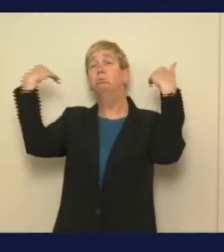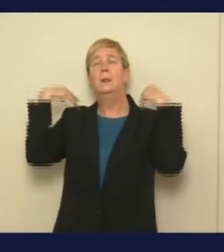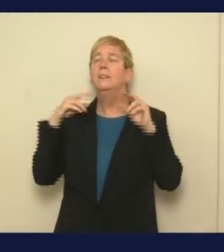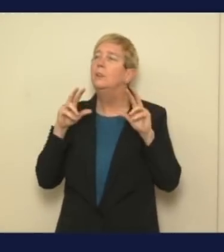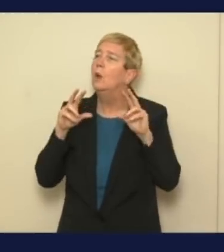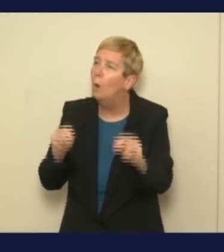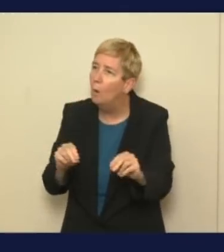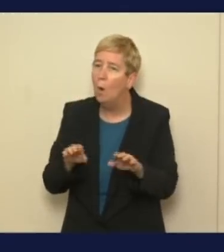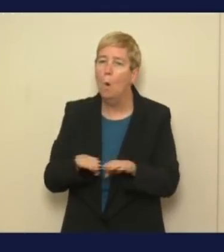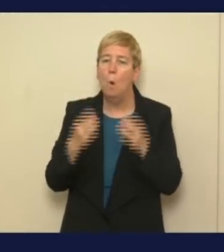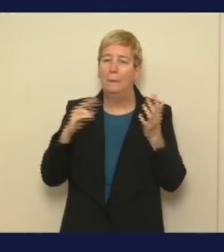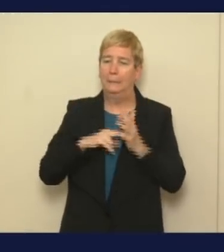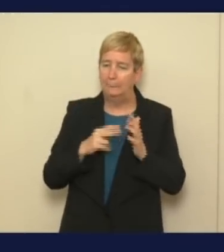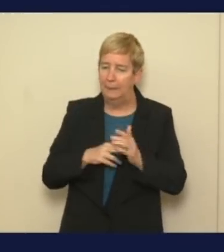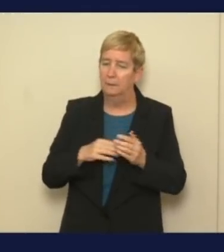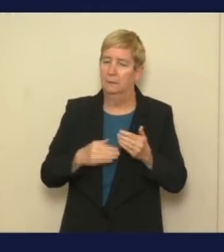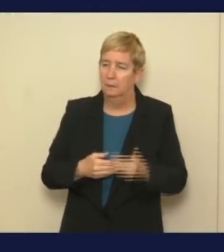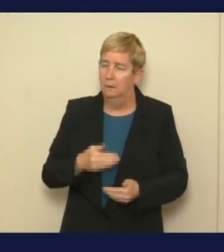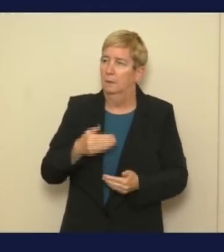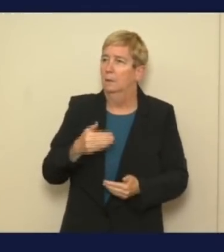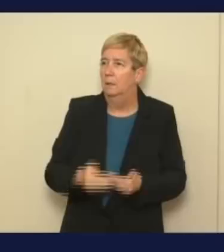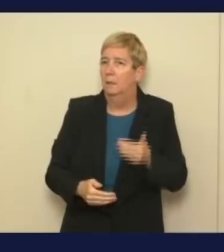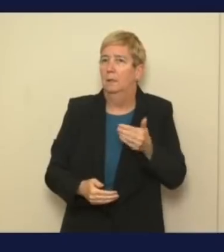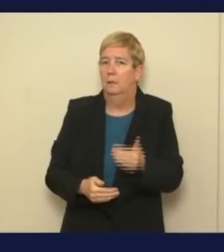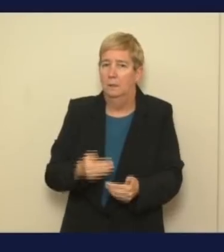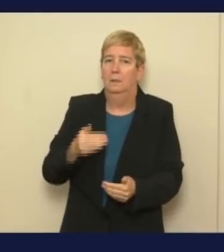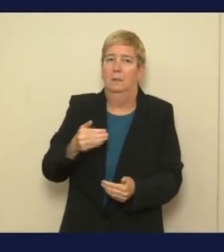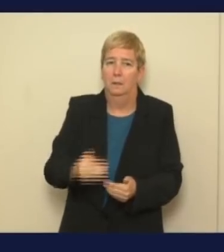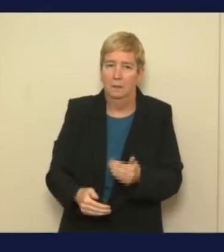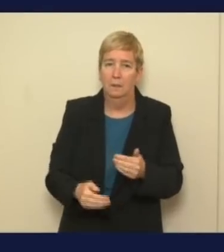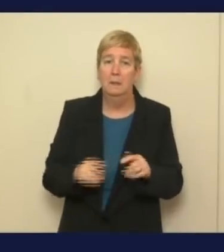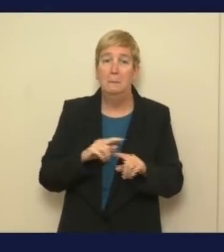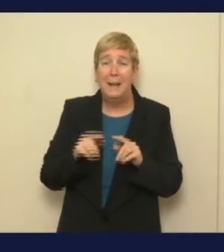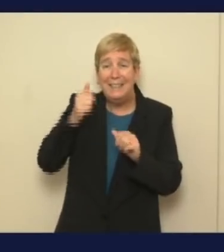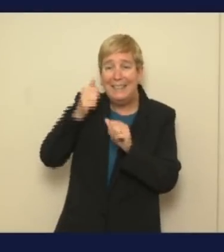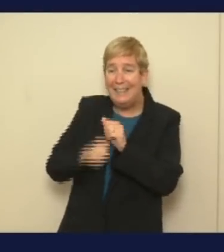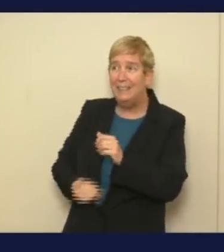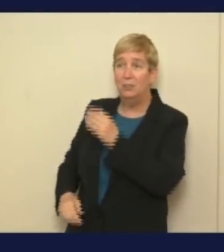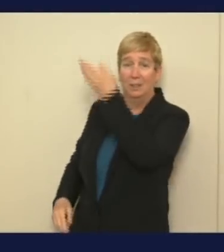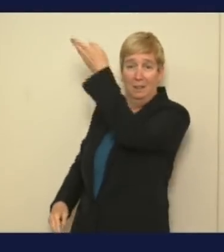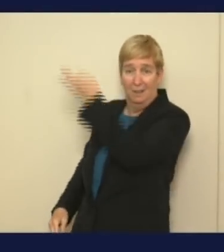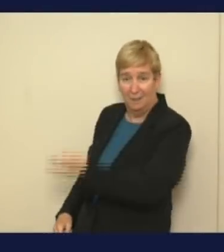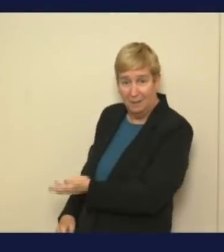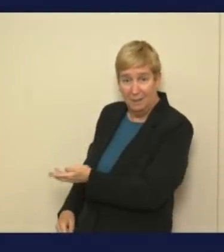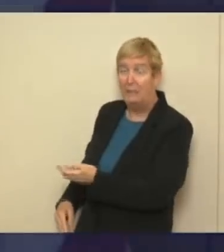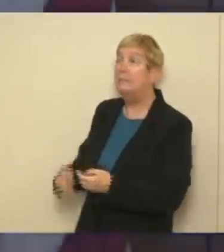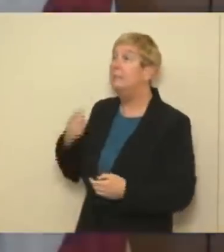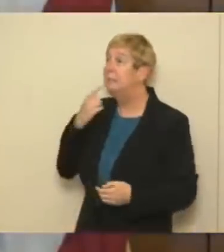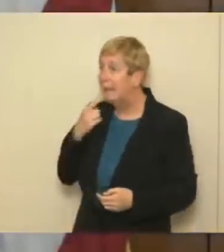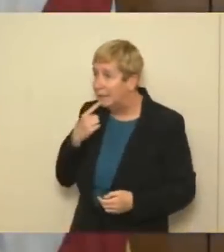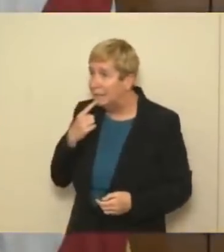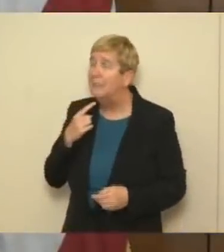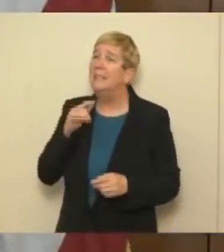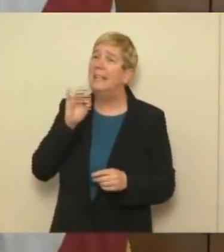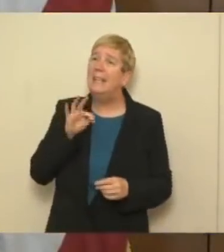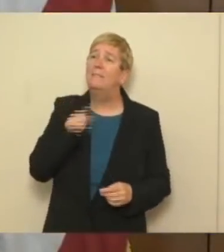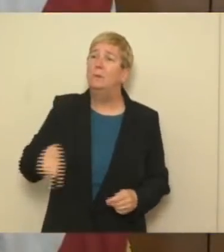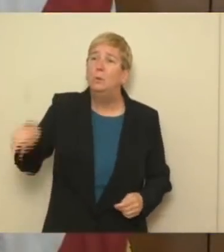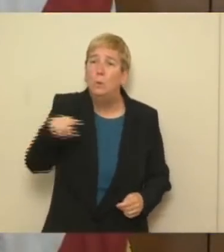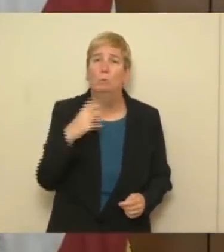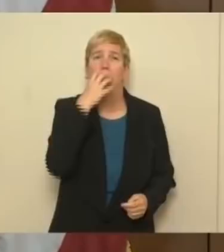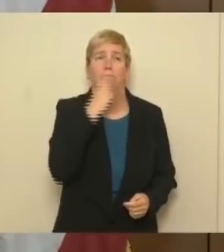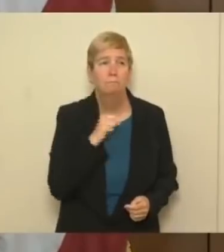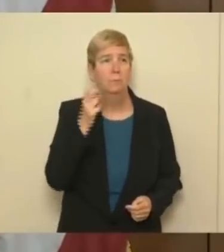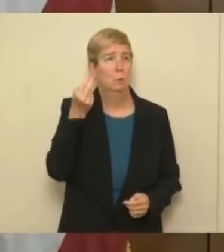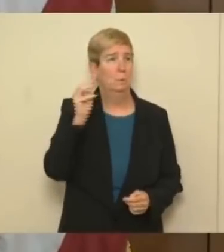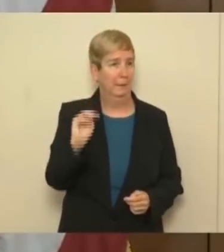make sure that with all of these bullets, that every New Mexican, if you care about the state